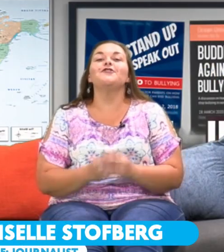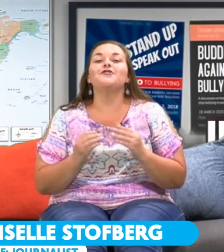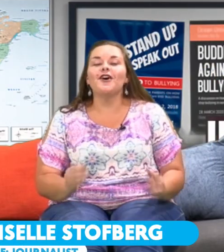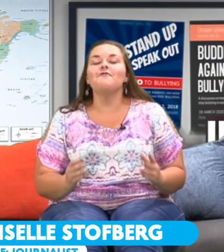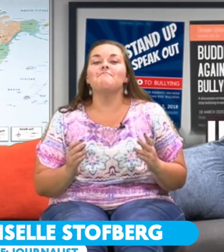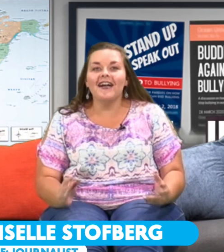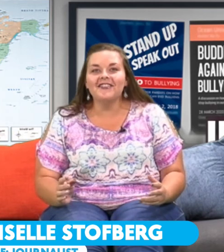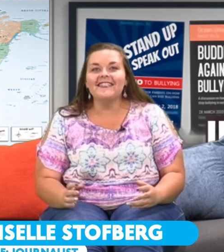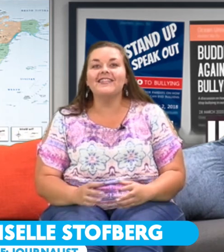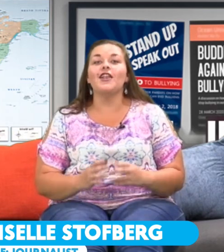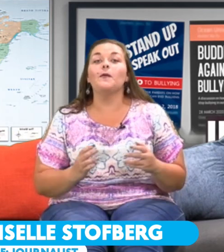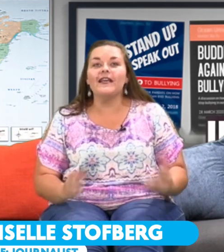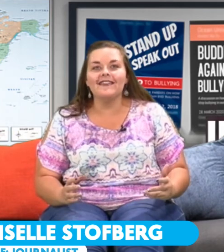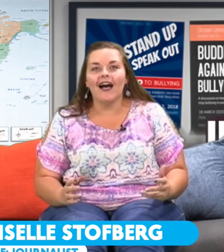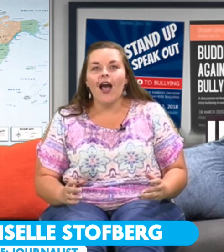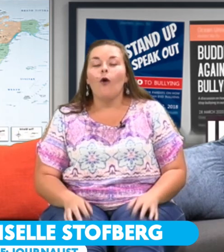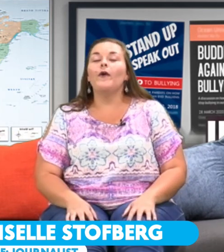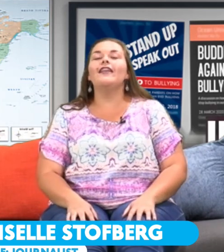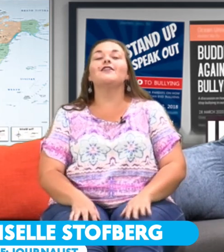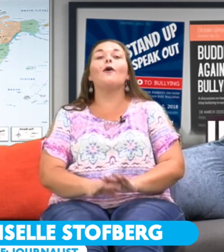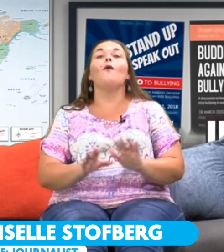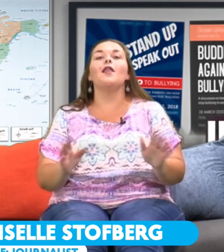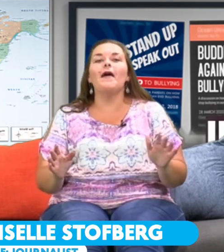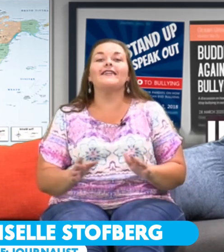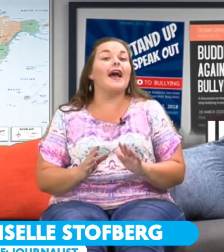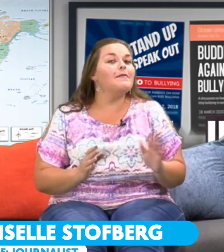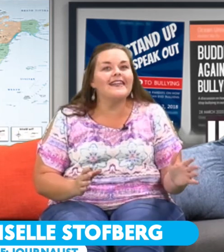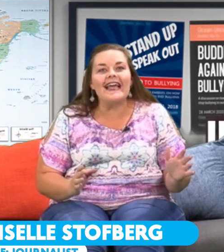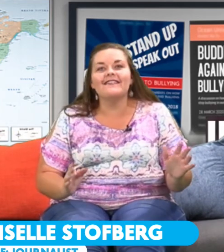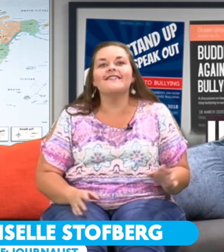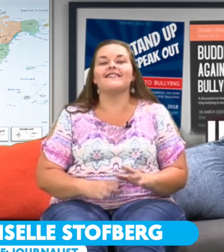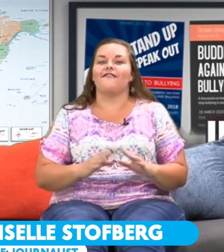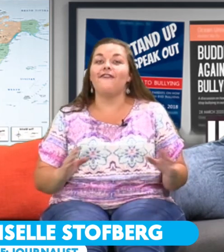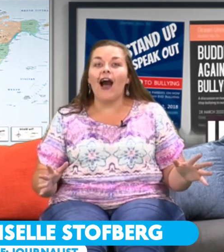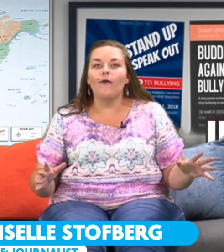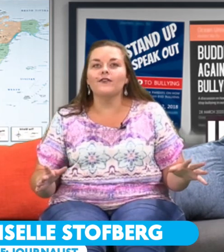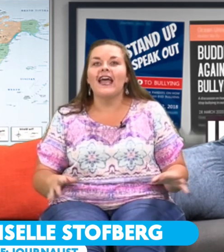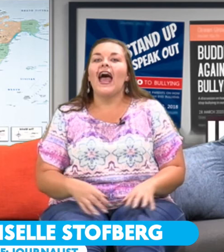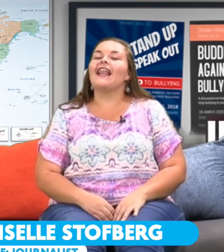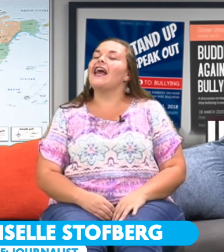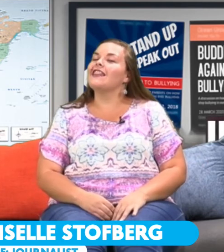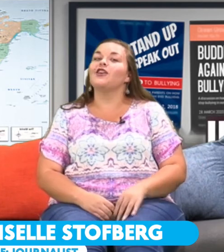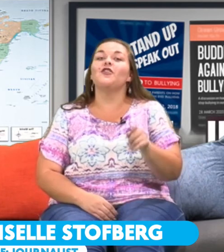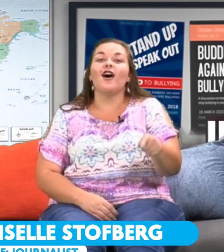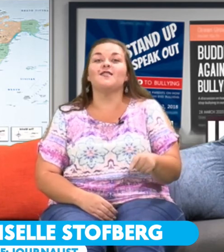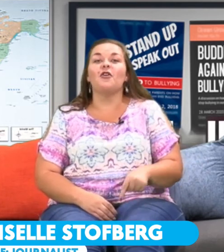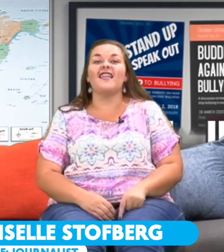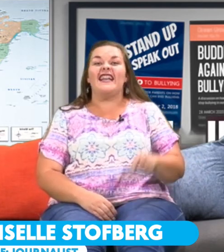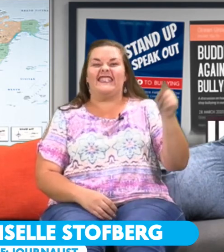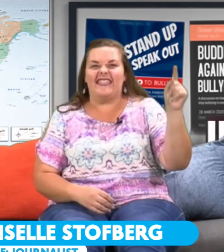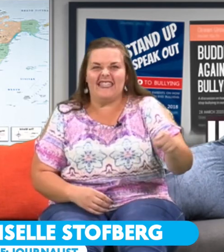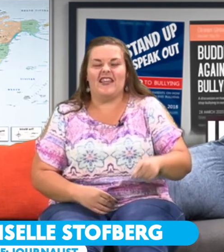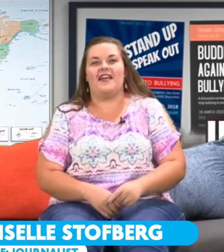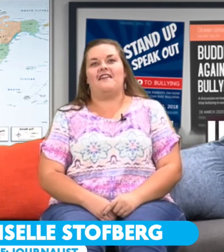Thank you so much, Teacher Louisa. We learned all about capital letters and vowels, and I think you are smarter